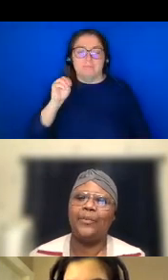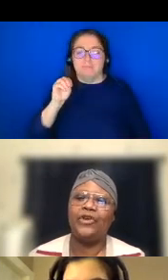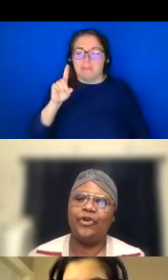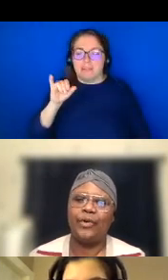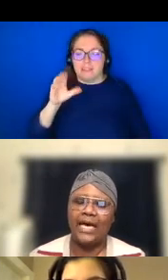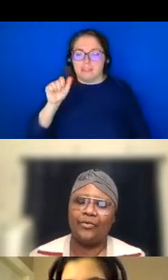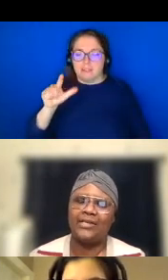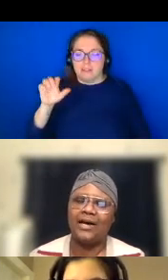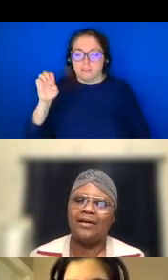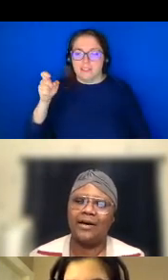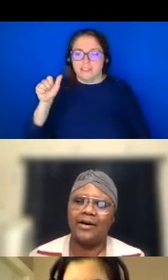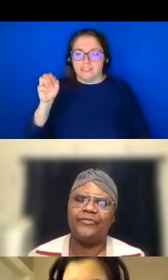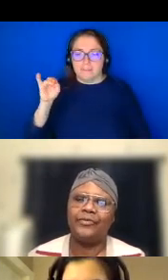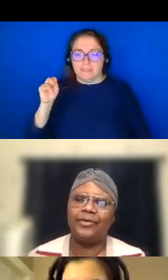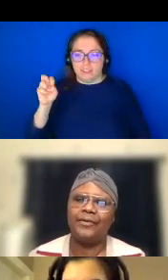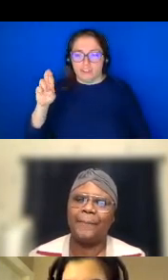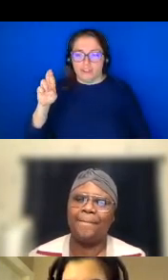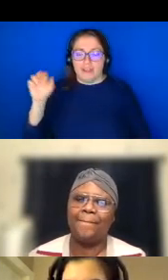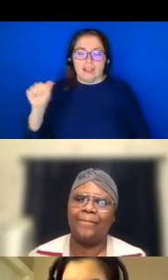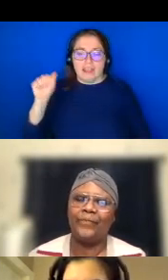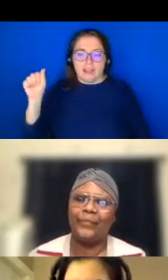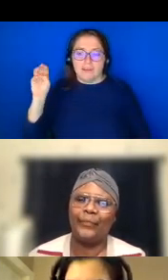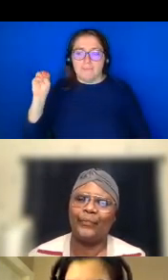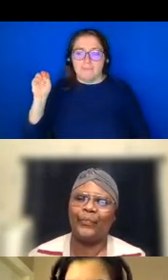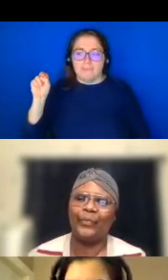at monroecounty.gov,